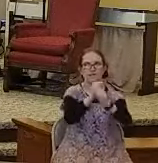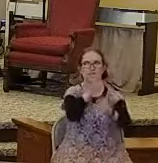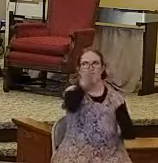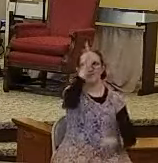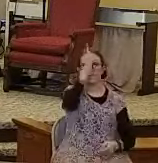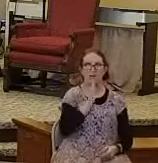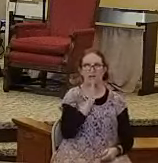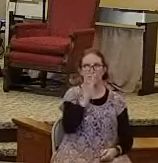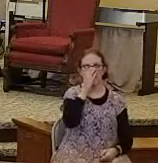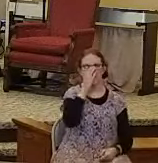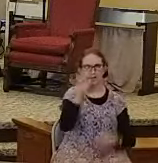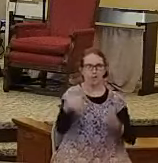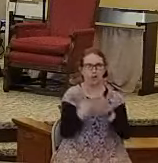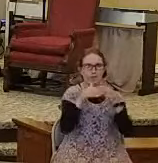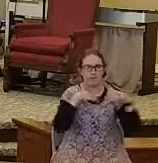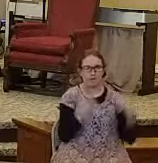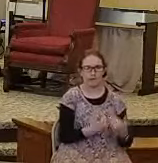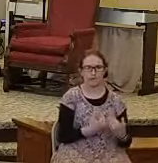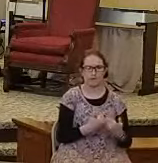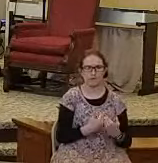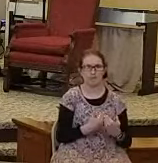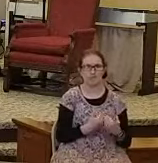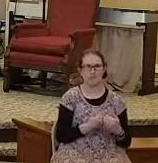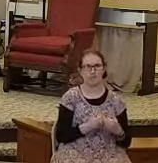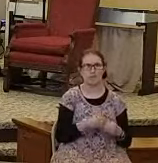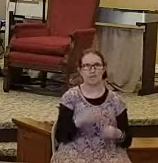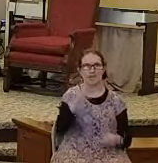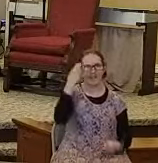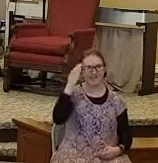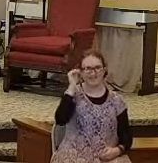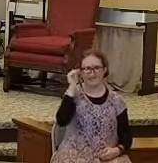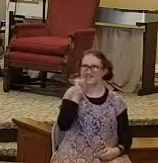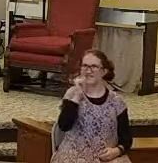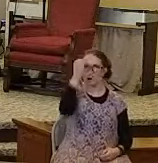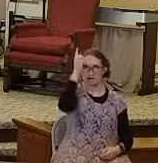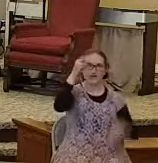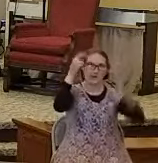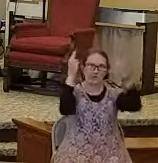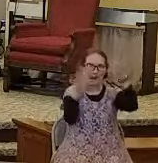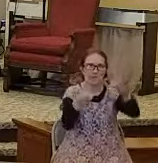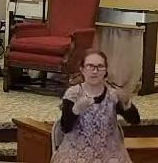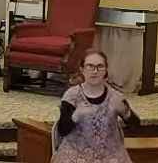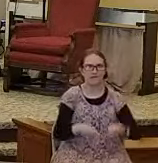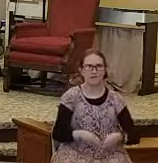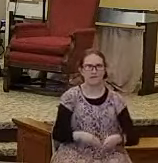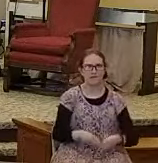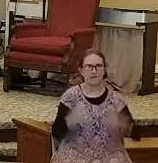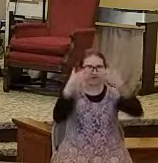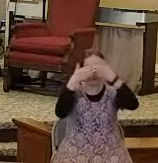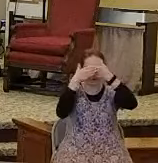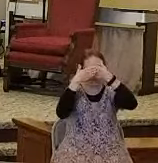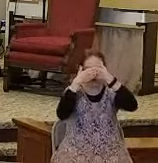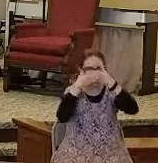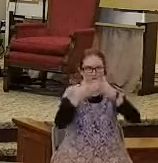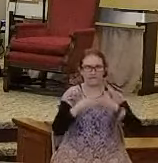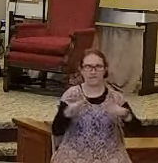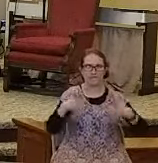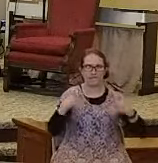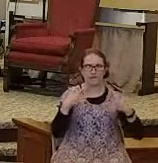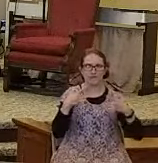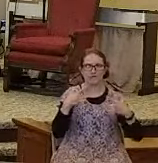God. Amen, with all my heart. Amen. I didn't understand what was going on. I was dark. Amen. I